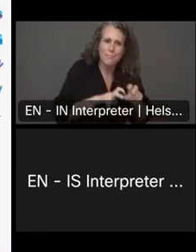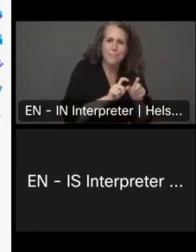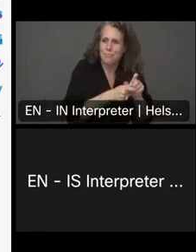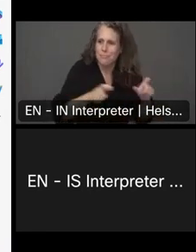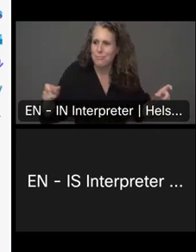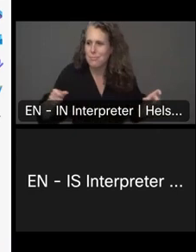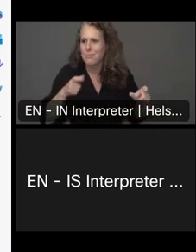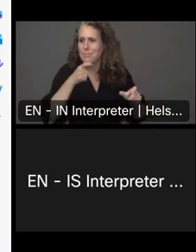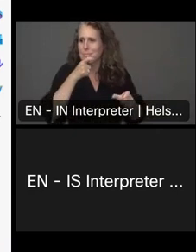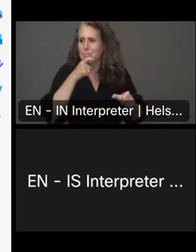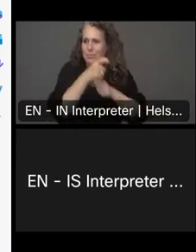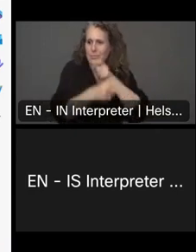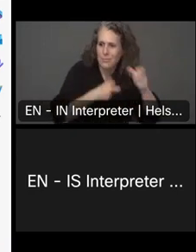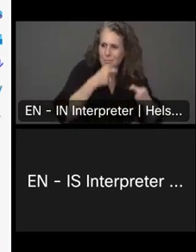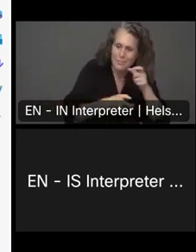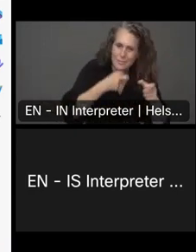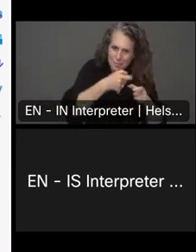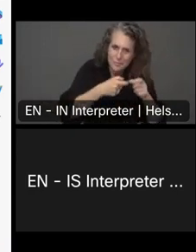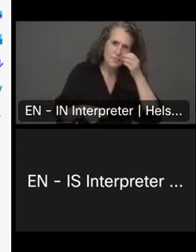back to the Renaissance